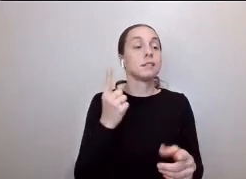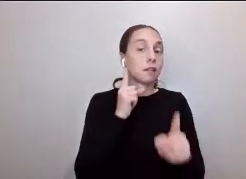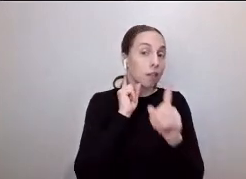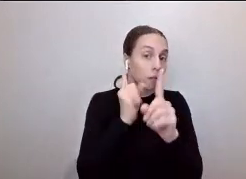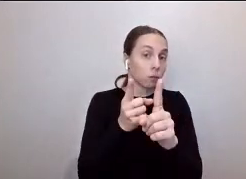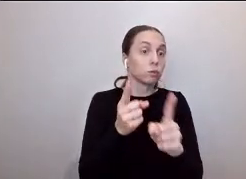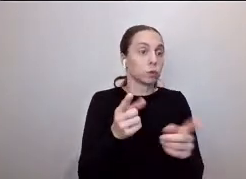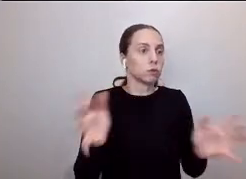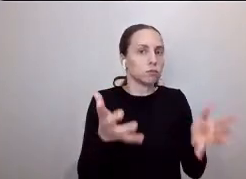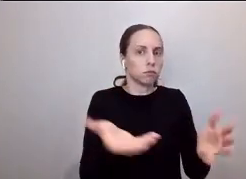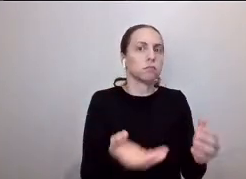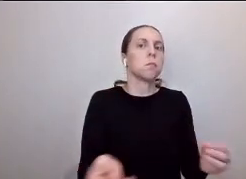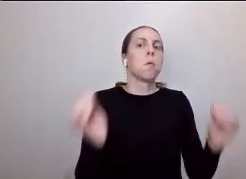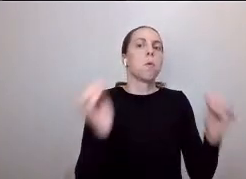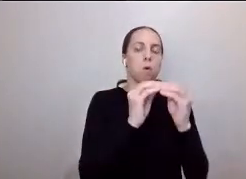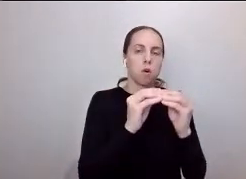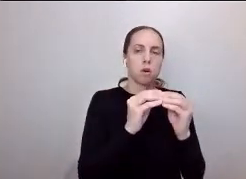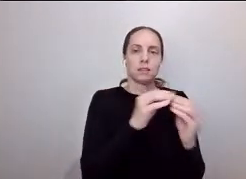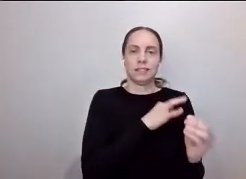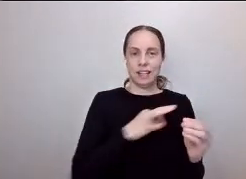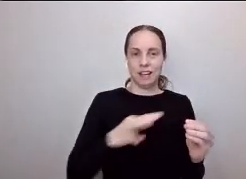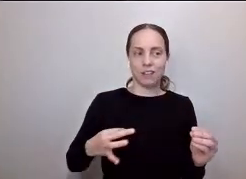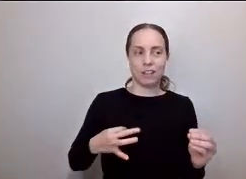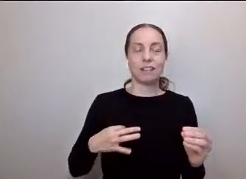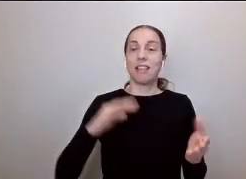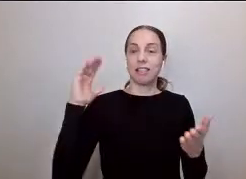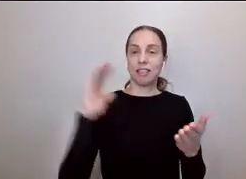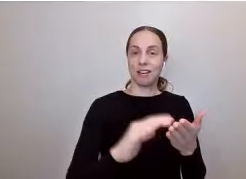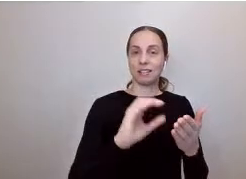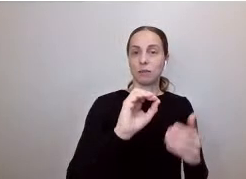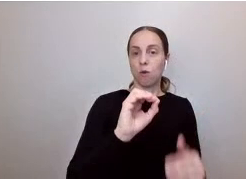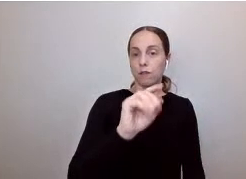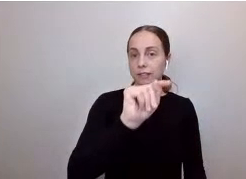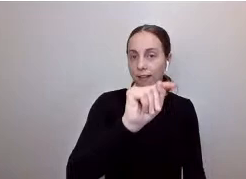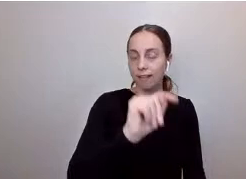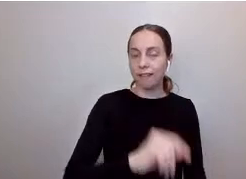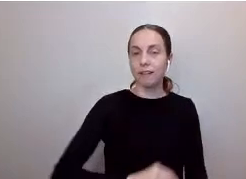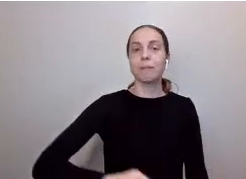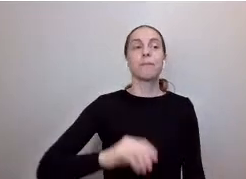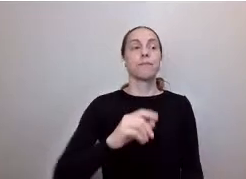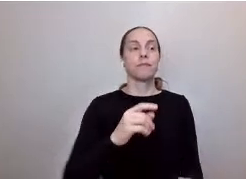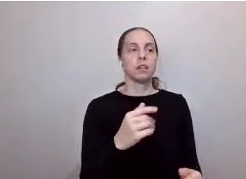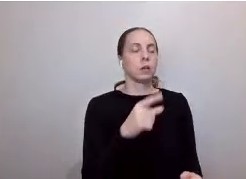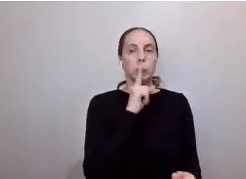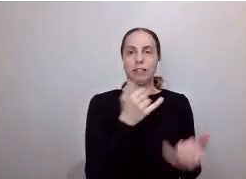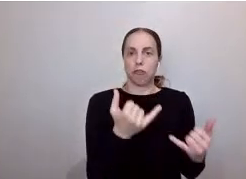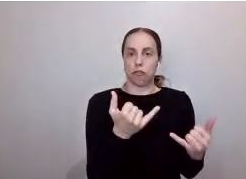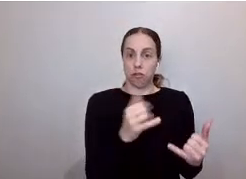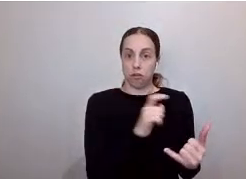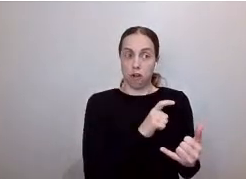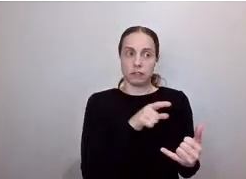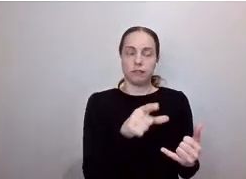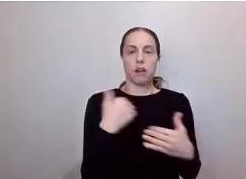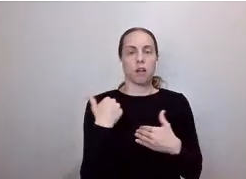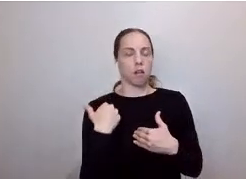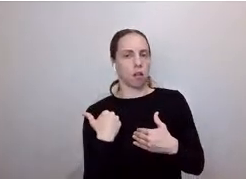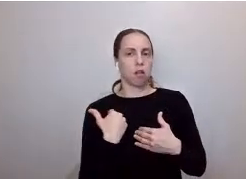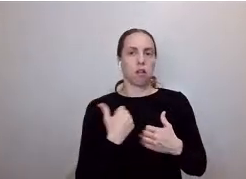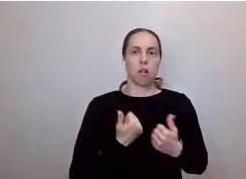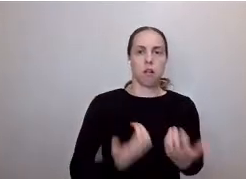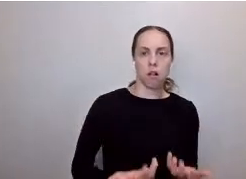dependence on overtime, reduce the overburdening of our current officers, and ensure that we bring on officers who share the